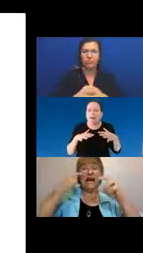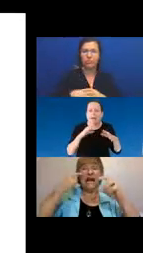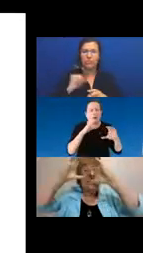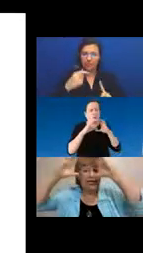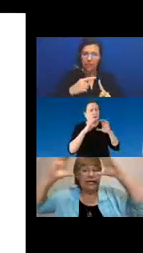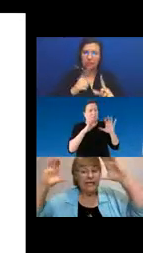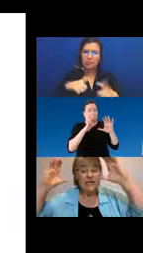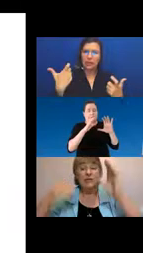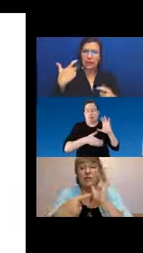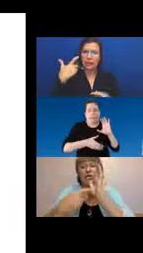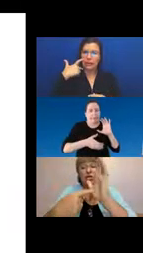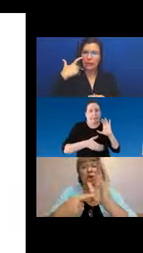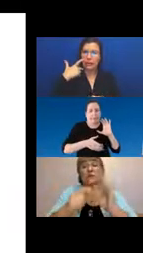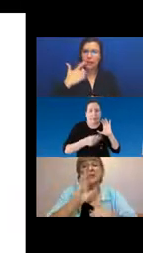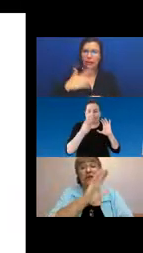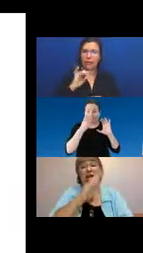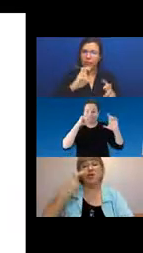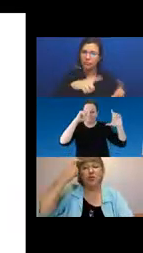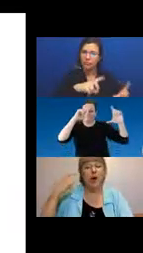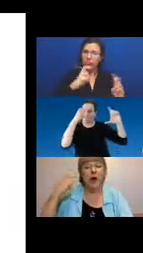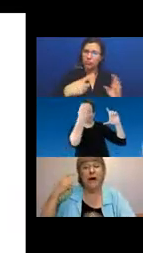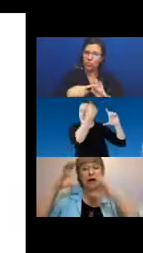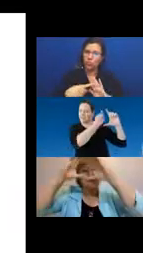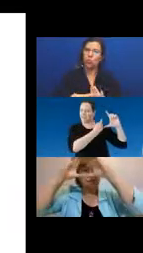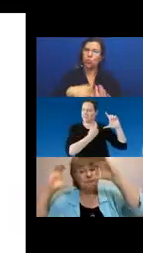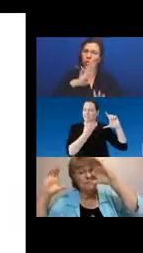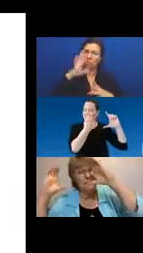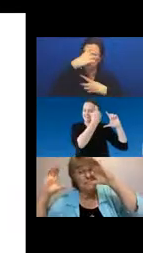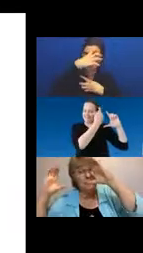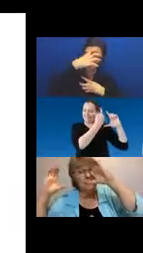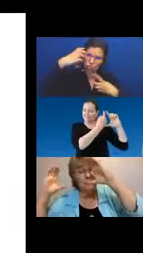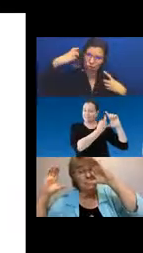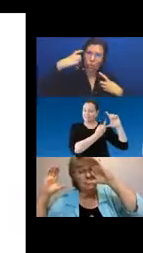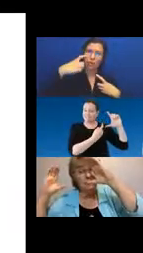big I. So it shows their trauma.